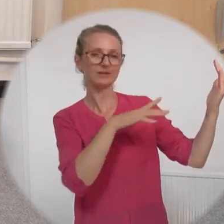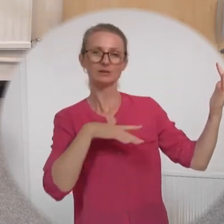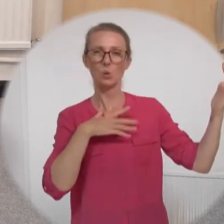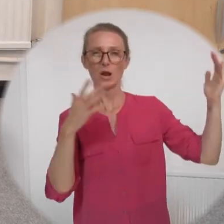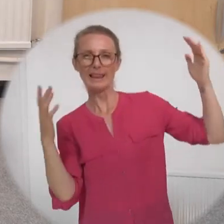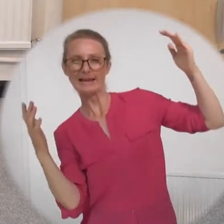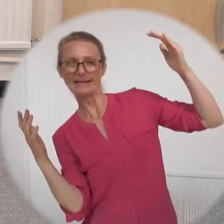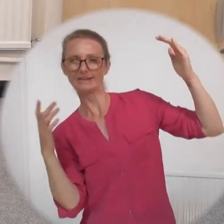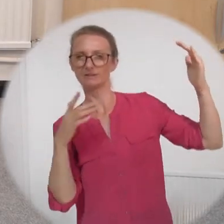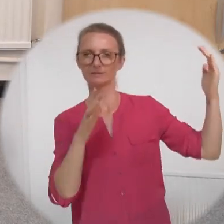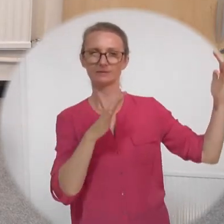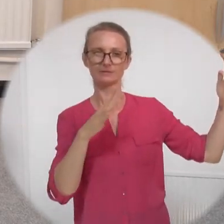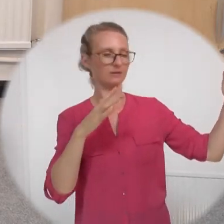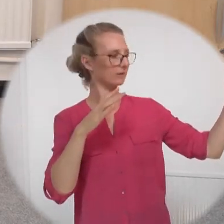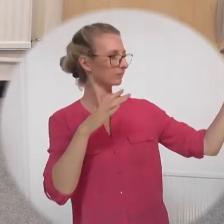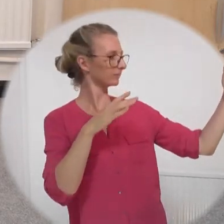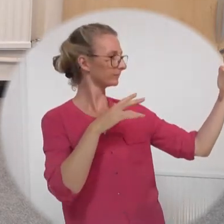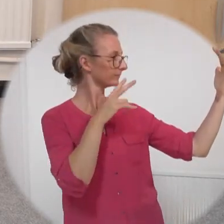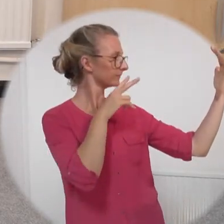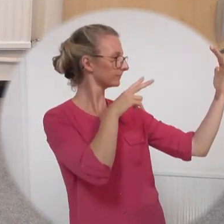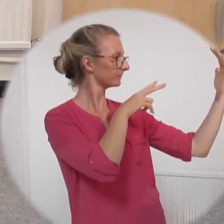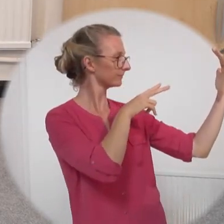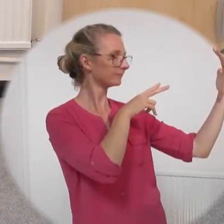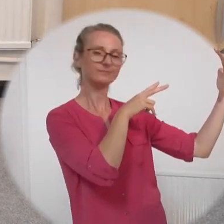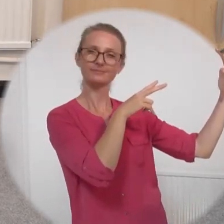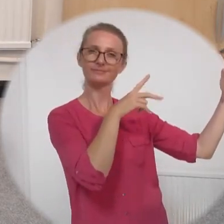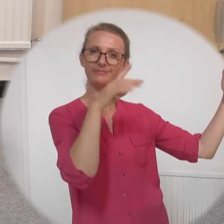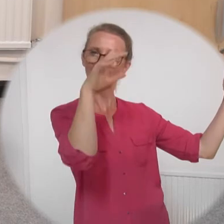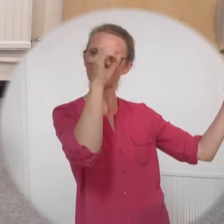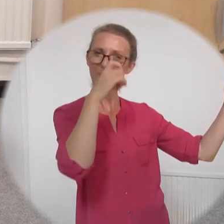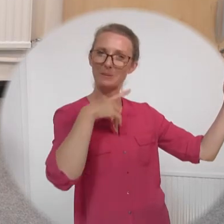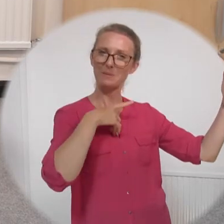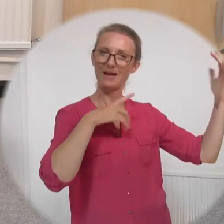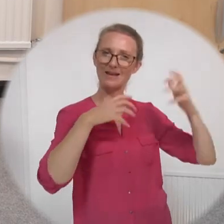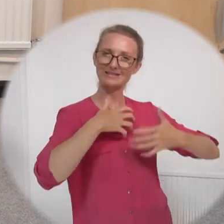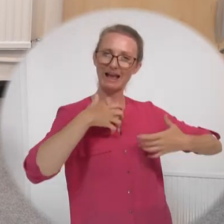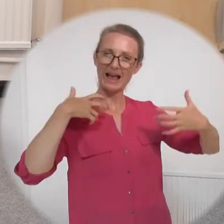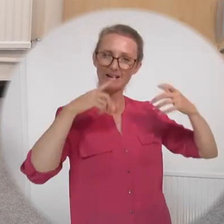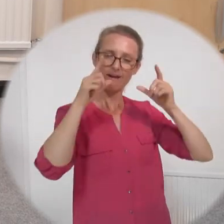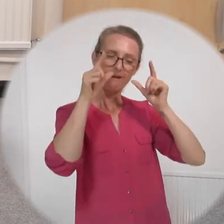leaning, you want to keep it, and you've got your sleepy tiger eyes. Grr.